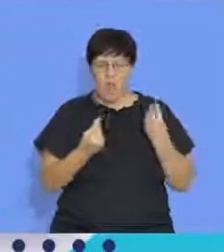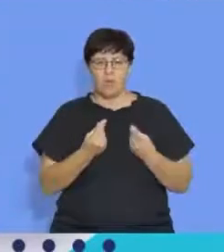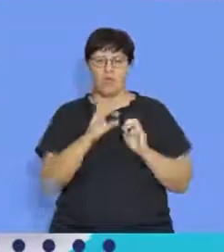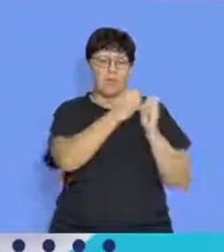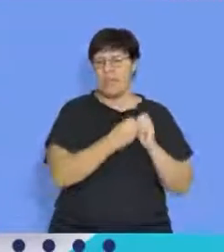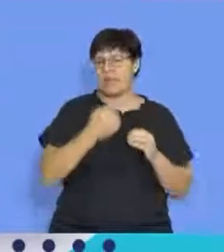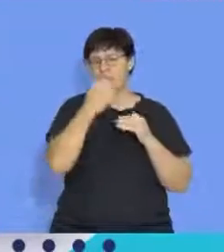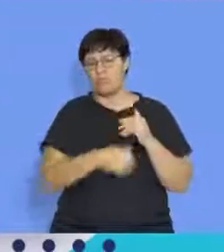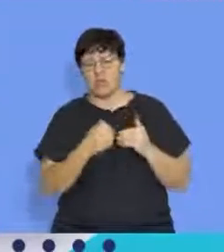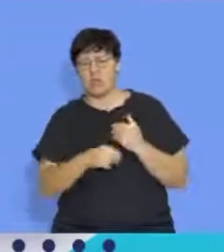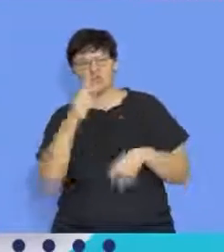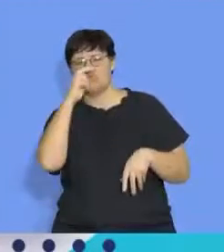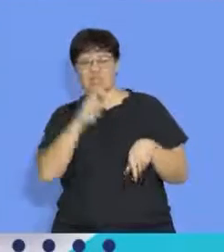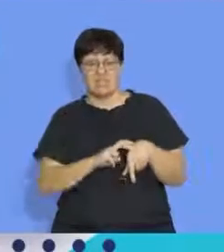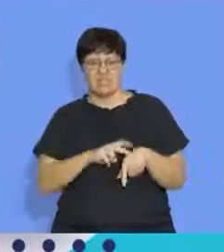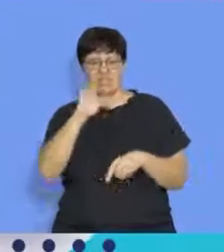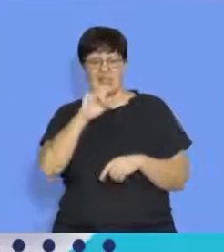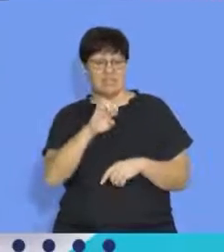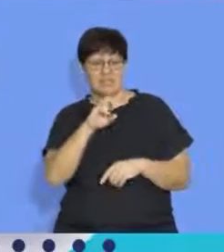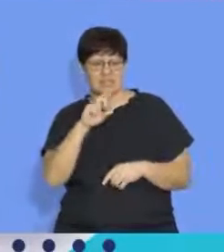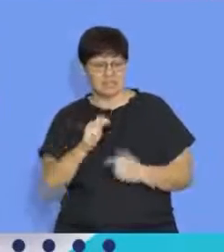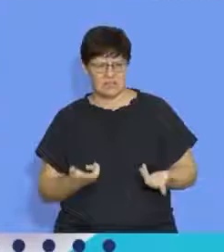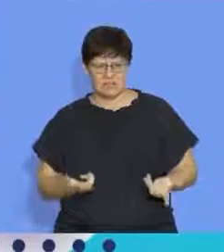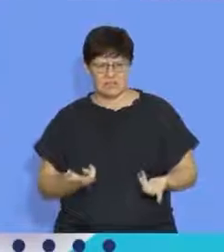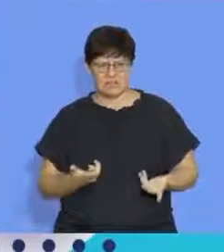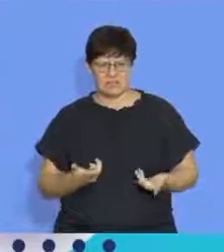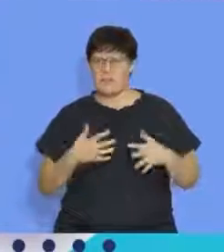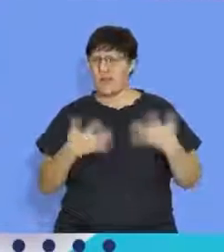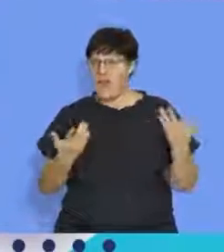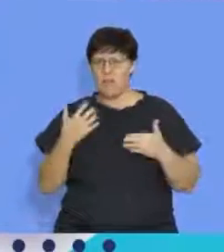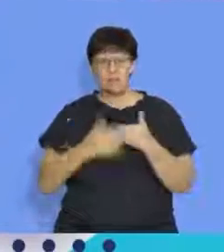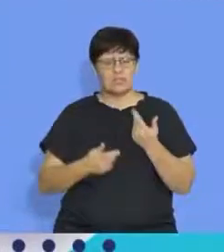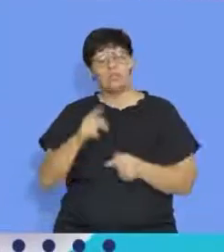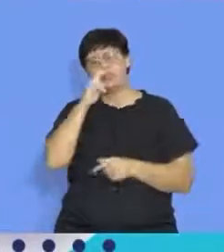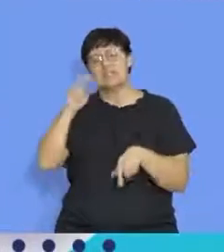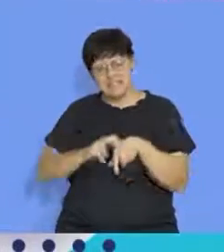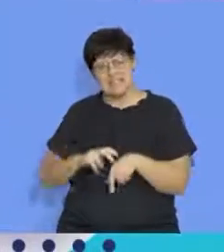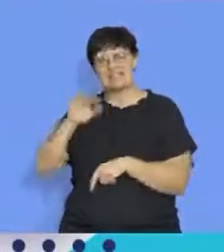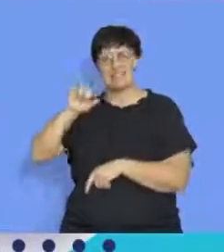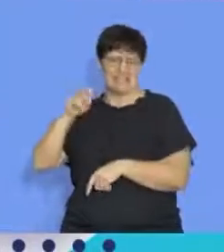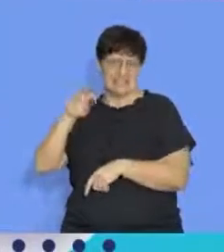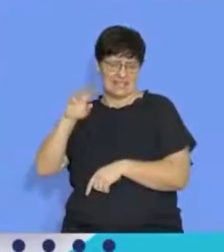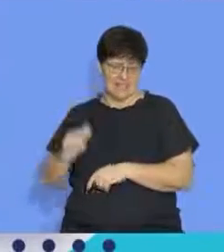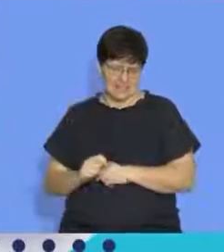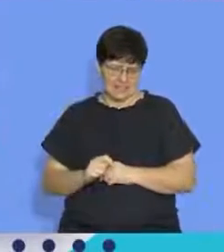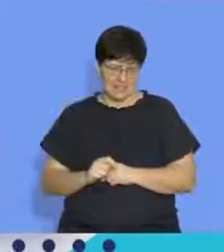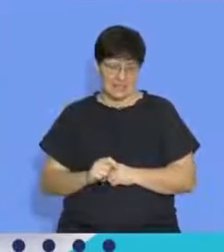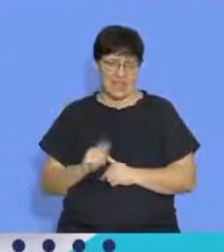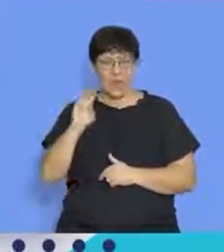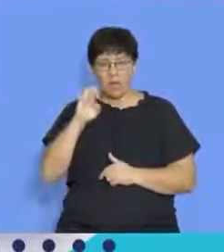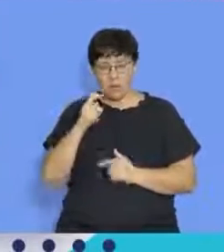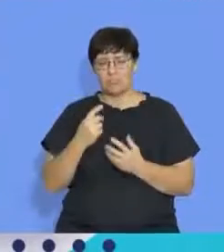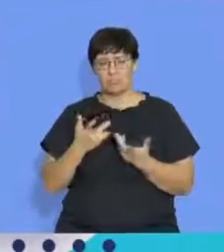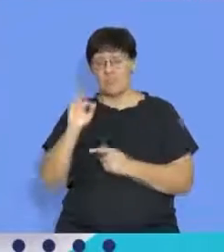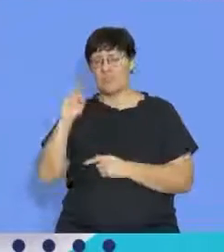bread without yeast. But how have we made bread? We use yeast. All right, the microorganism, it's a